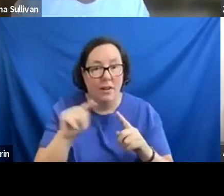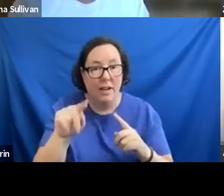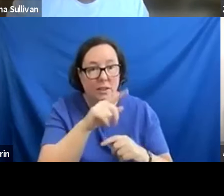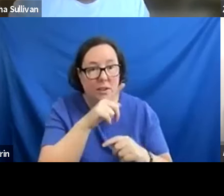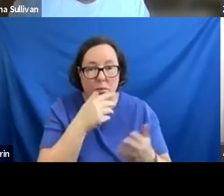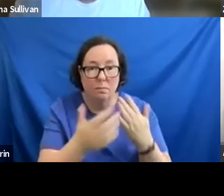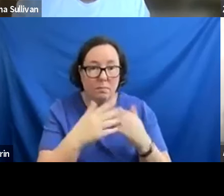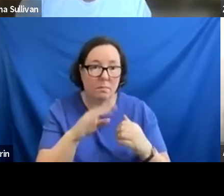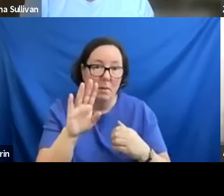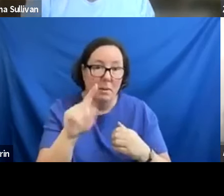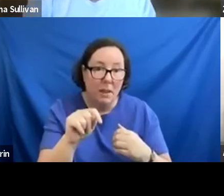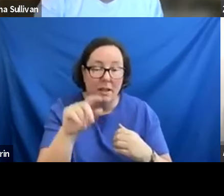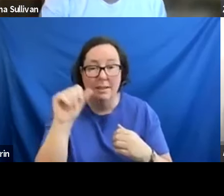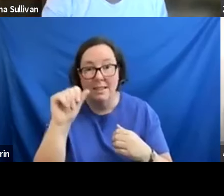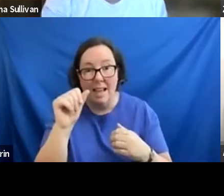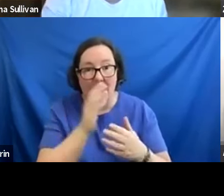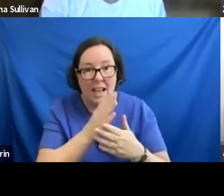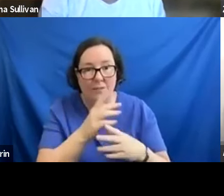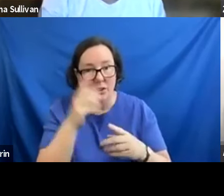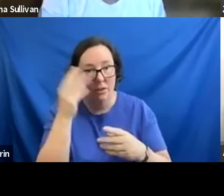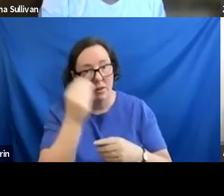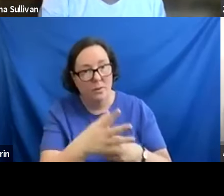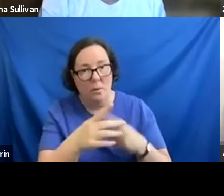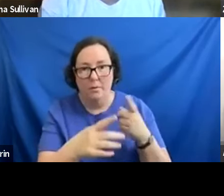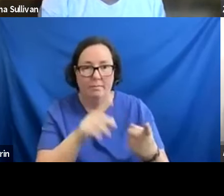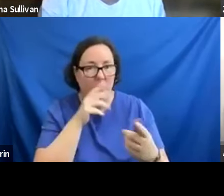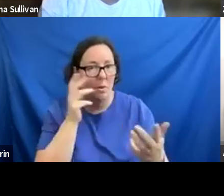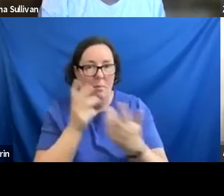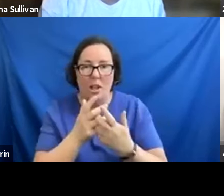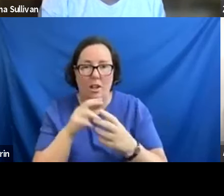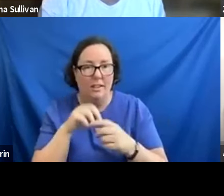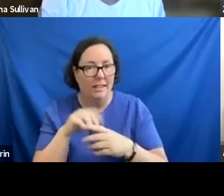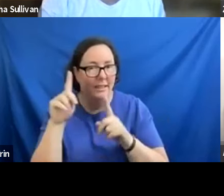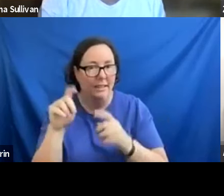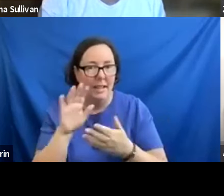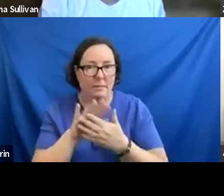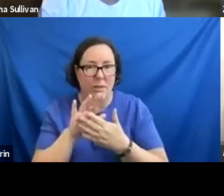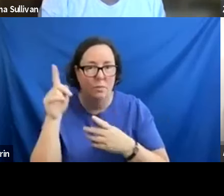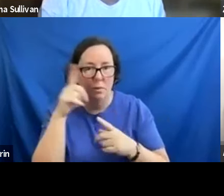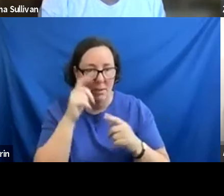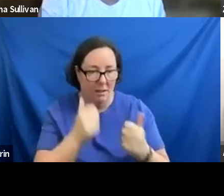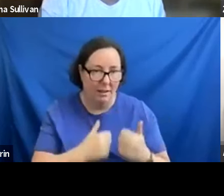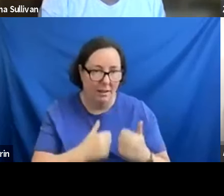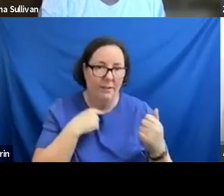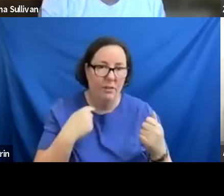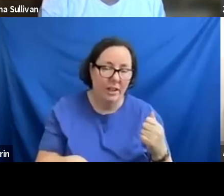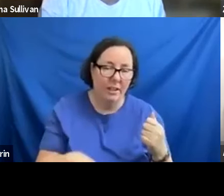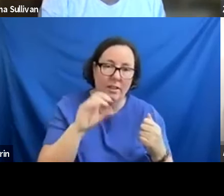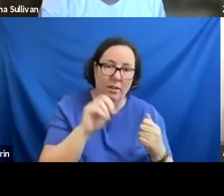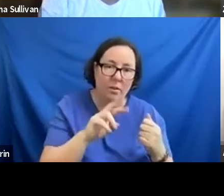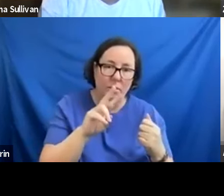having B+ to A average, are told by you that they do not belong in the exam schools because they live in Chinatown